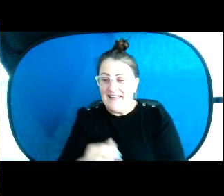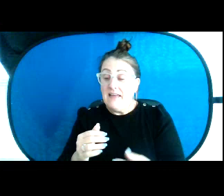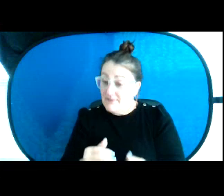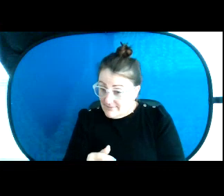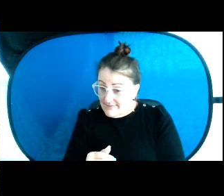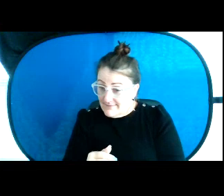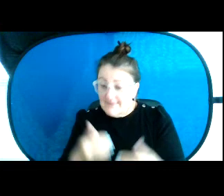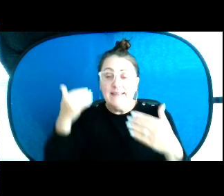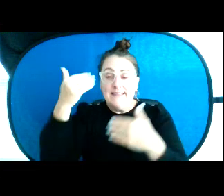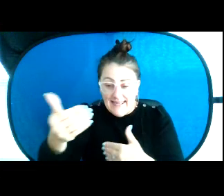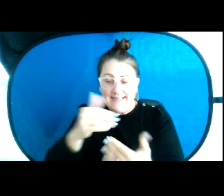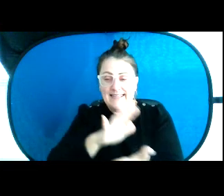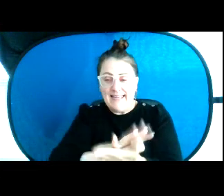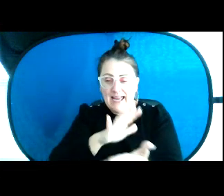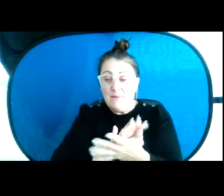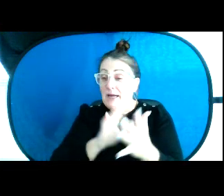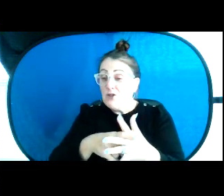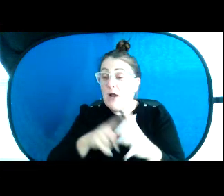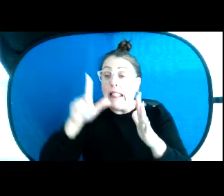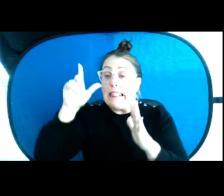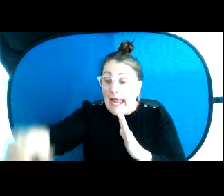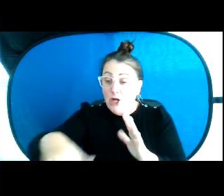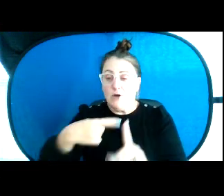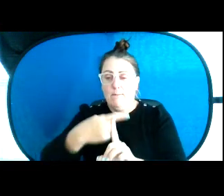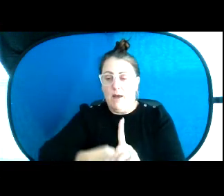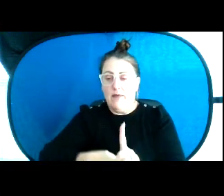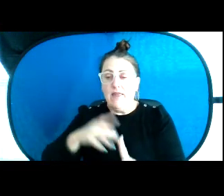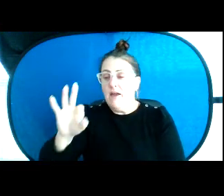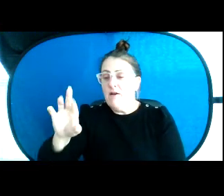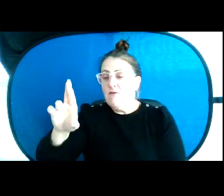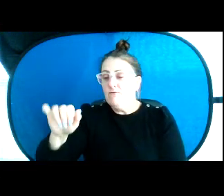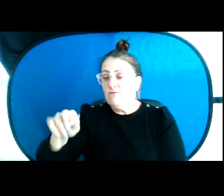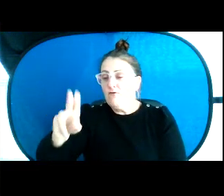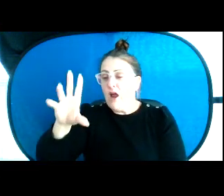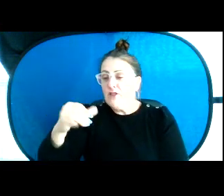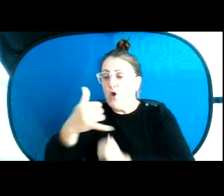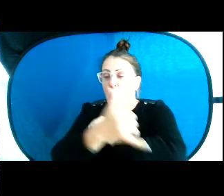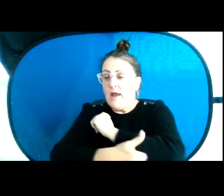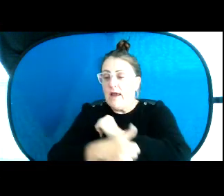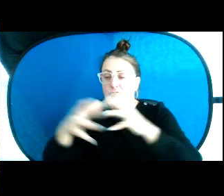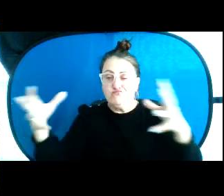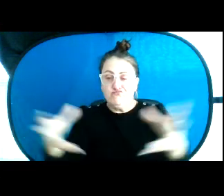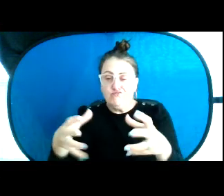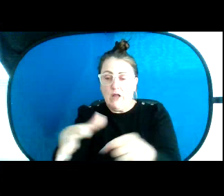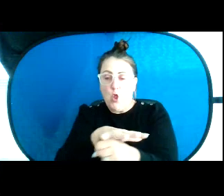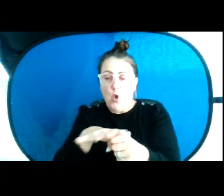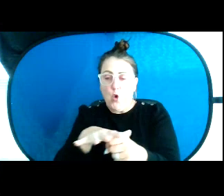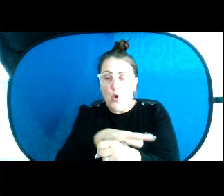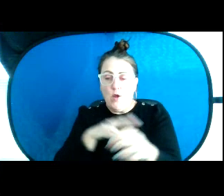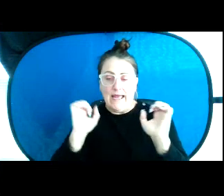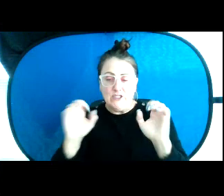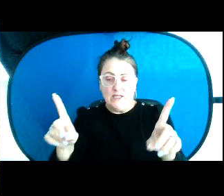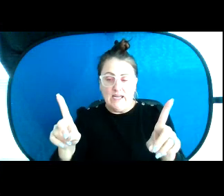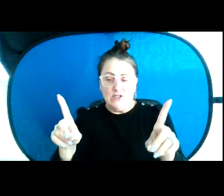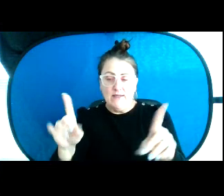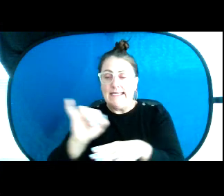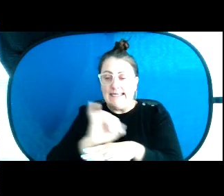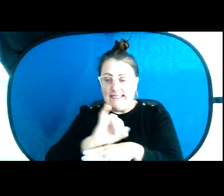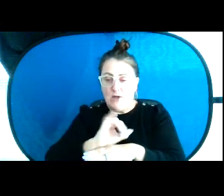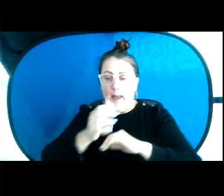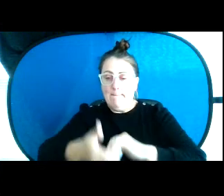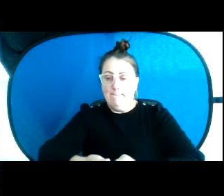the next academy begins later this month in Fresno County, bringing together local education and industry partners to